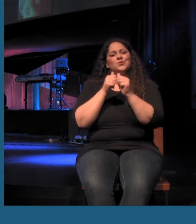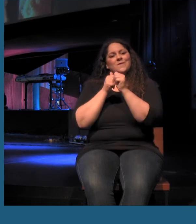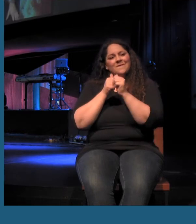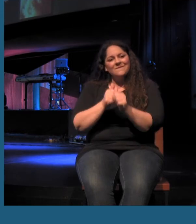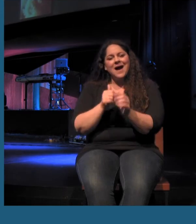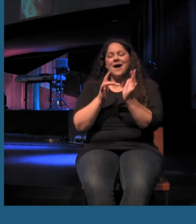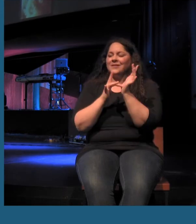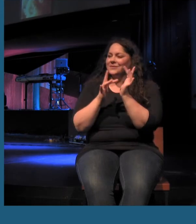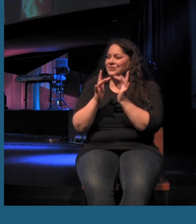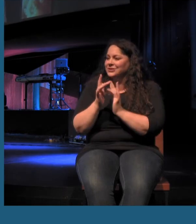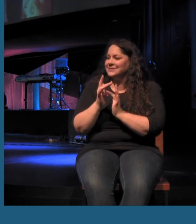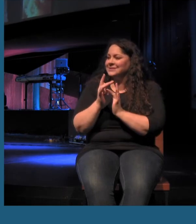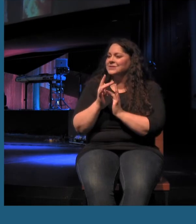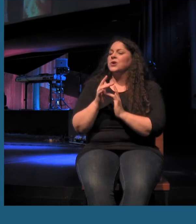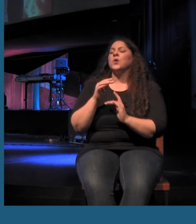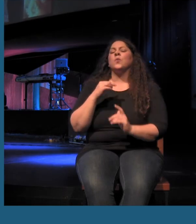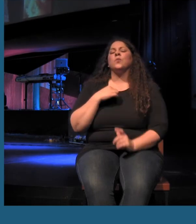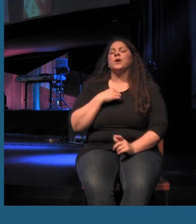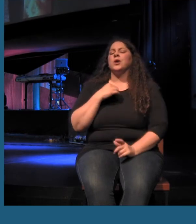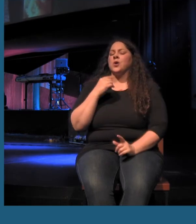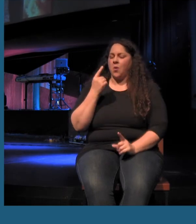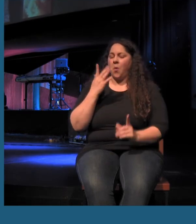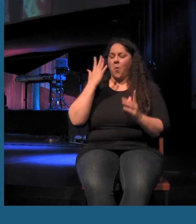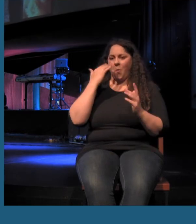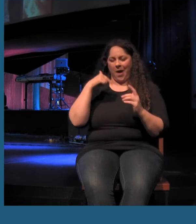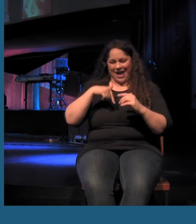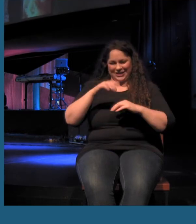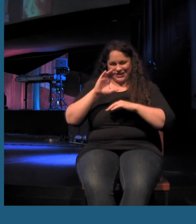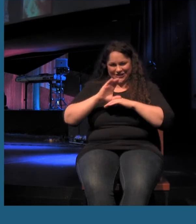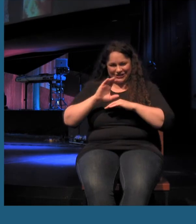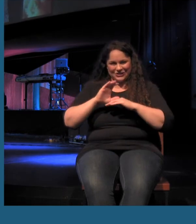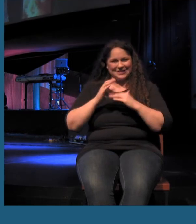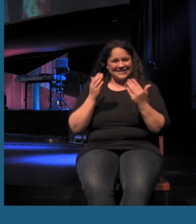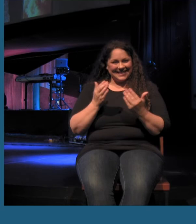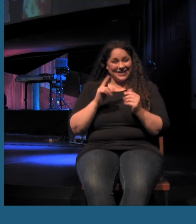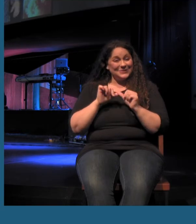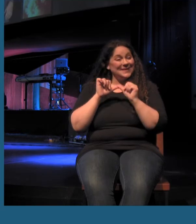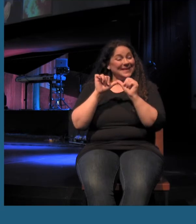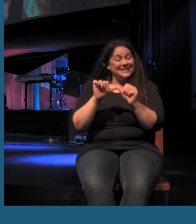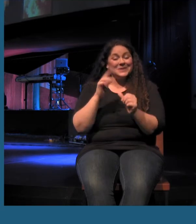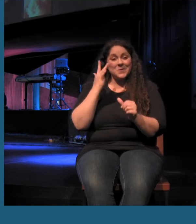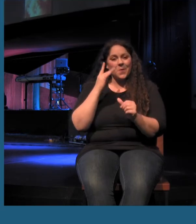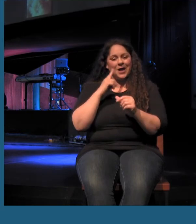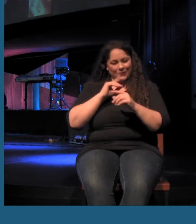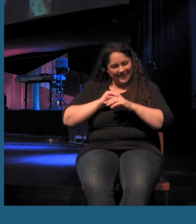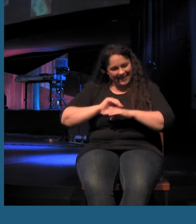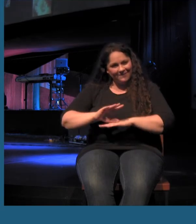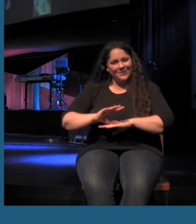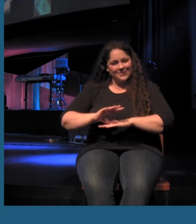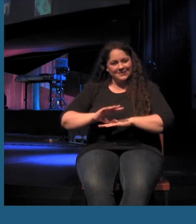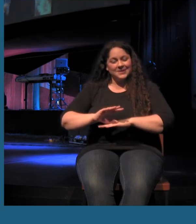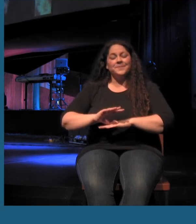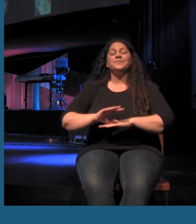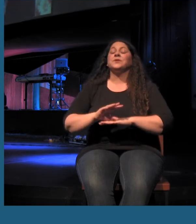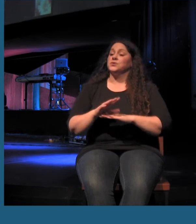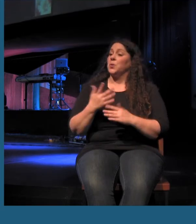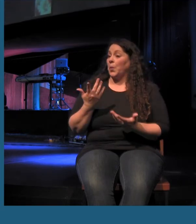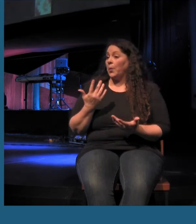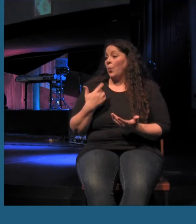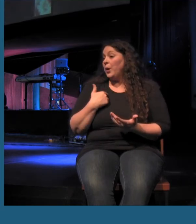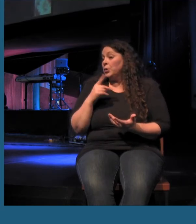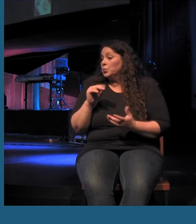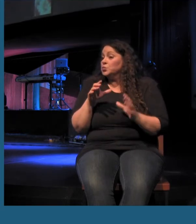find purpose in him. We always go back to this. This is why we exist as a church. That influences what we do. So we do small groups